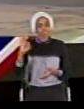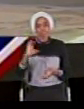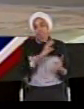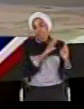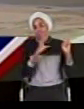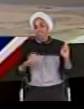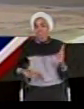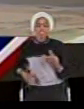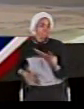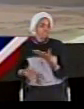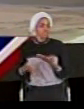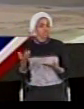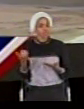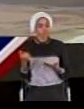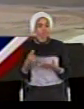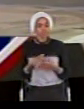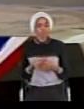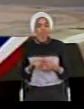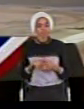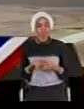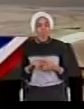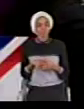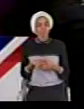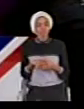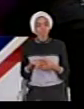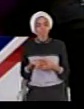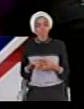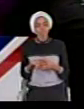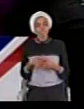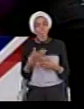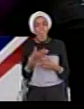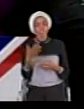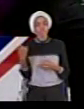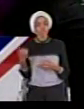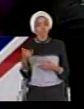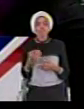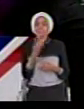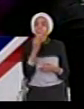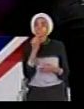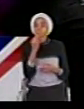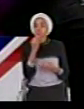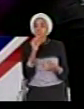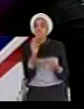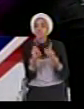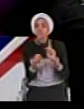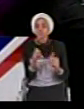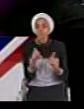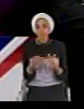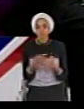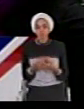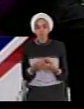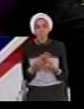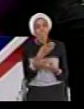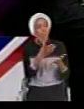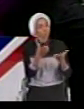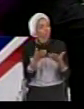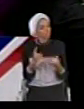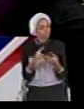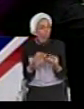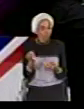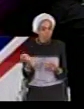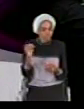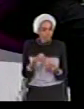There were Judaizers. There were Jewish people. They wanted to